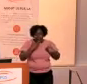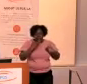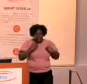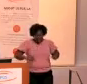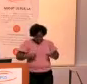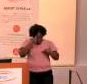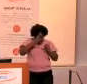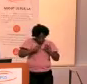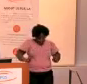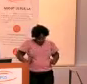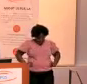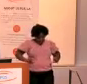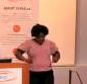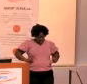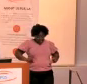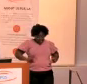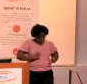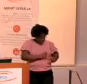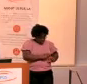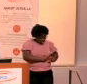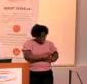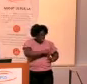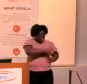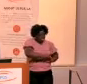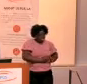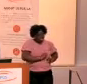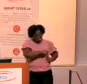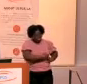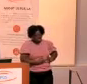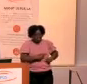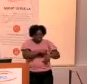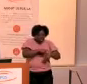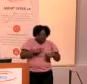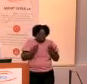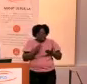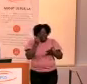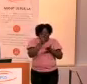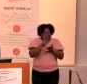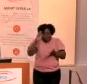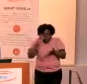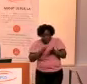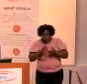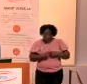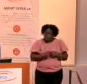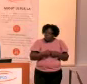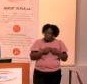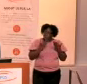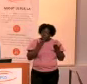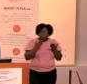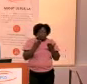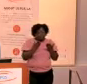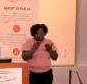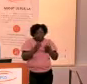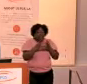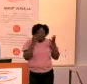scarring in the kidney as well. And a lot of our lupus medications, the immunosuppressants and the biologics, are pretty good at